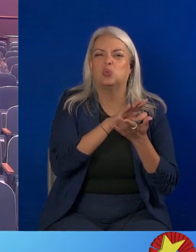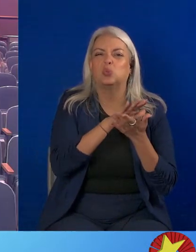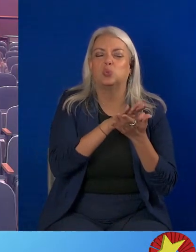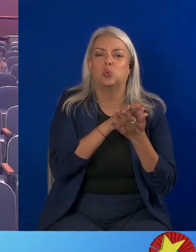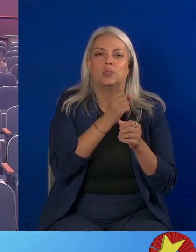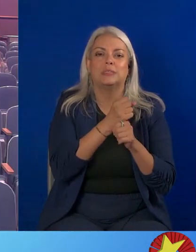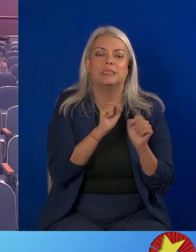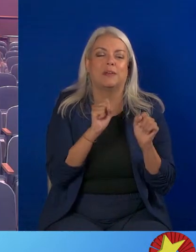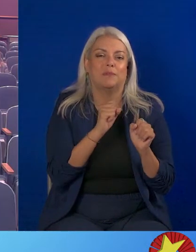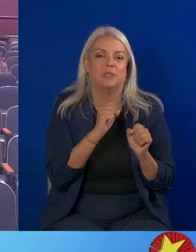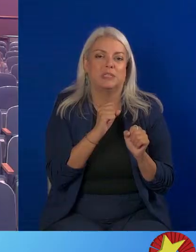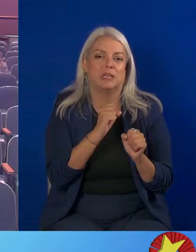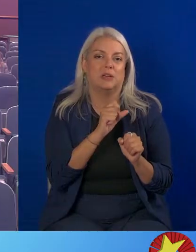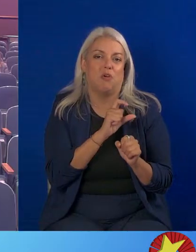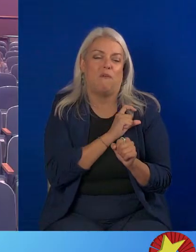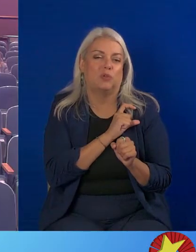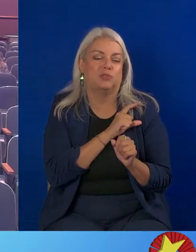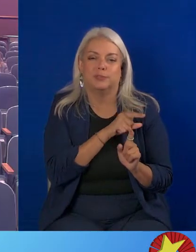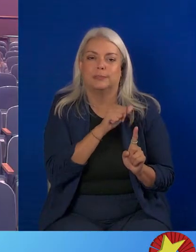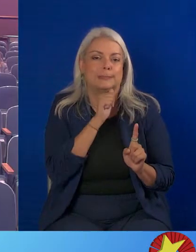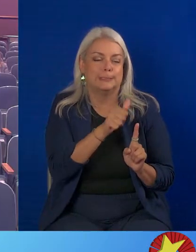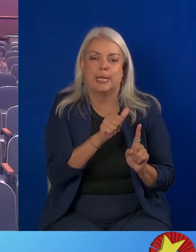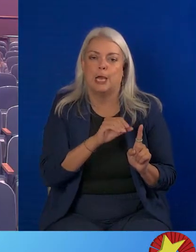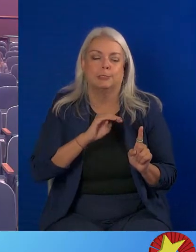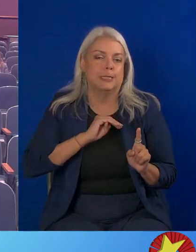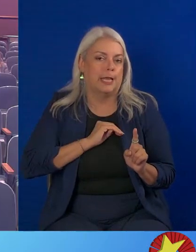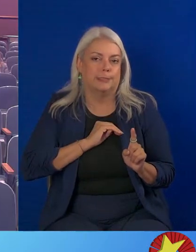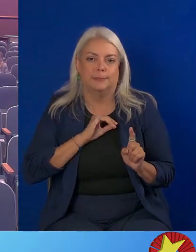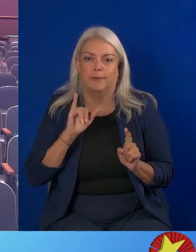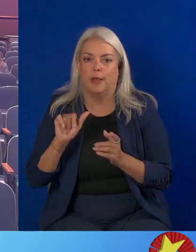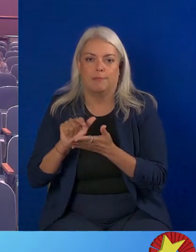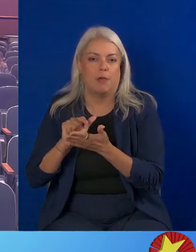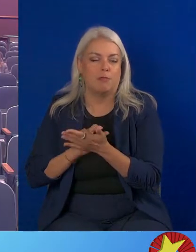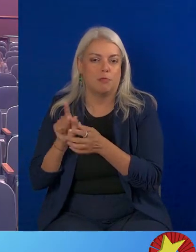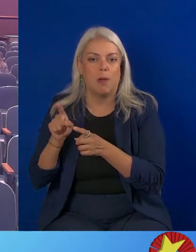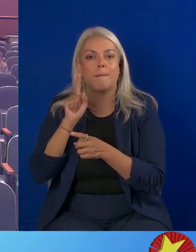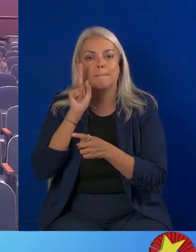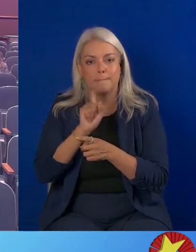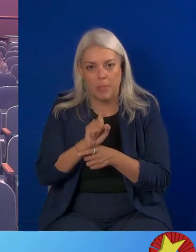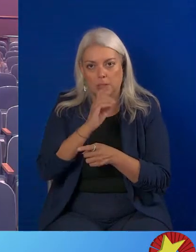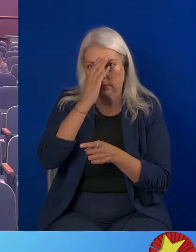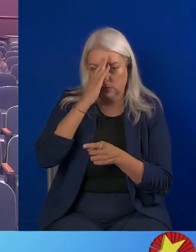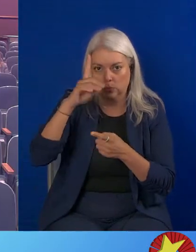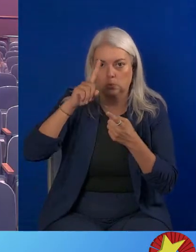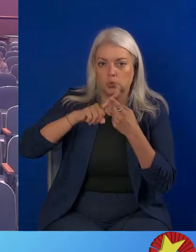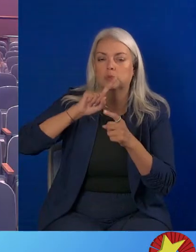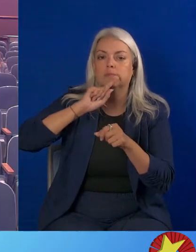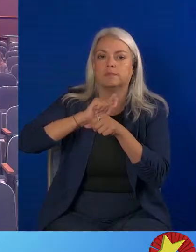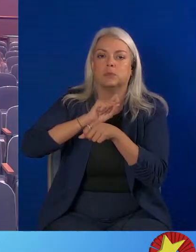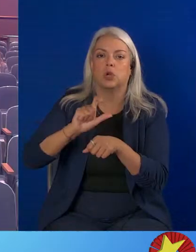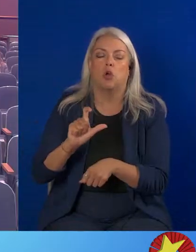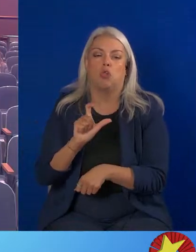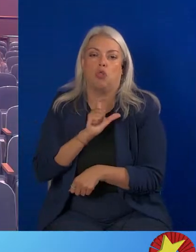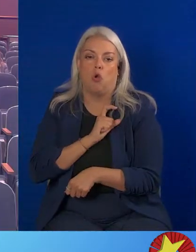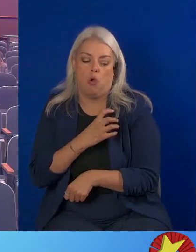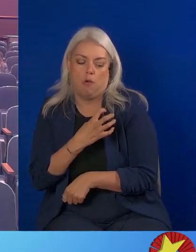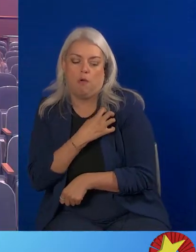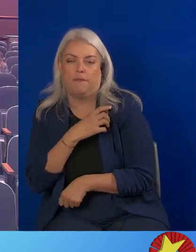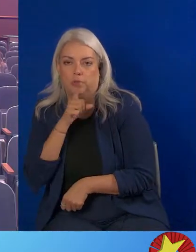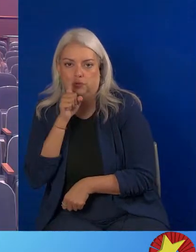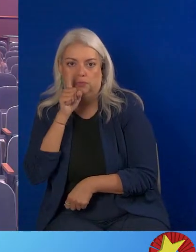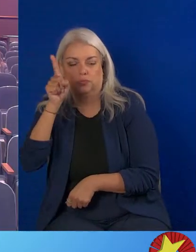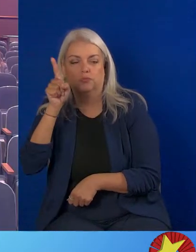not satisfy the statute, that it has to be to a law enforcement officer.